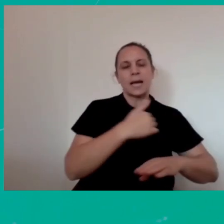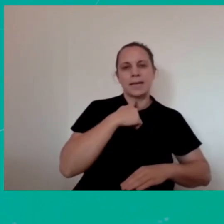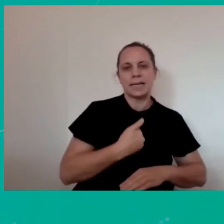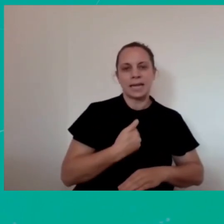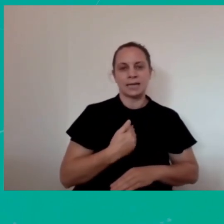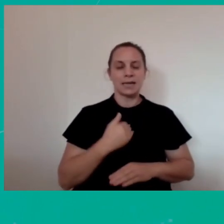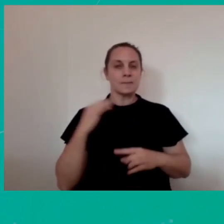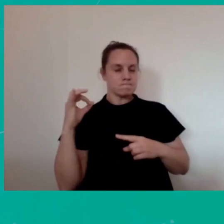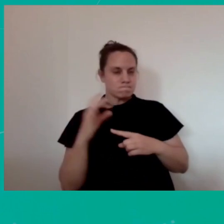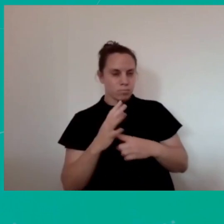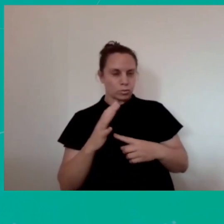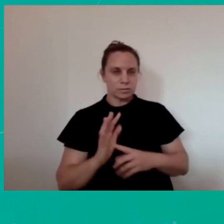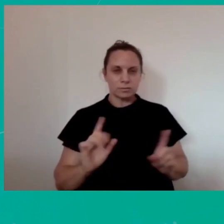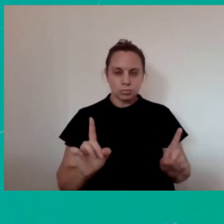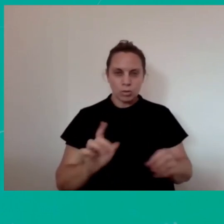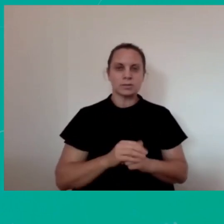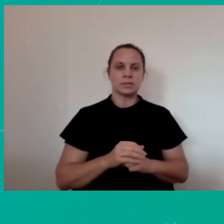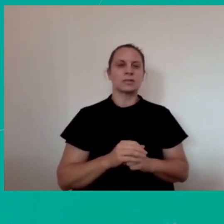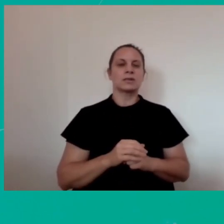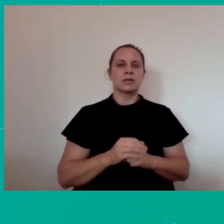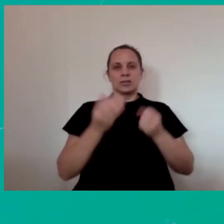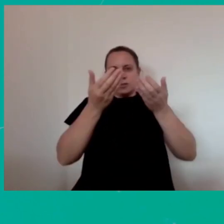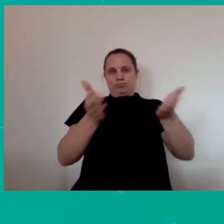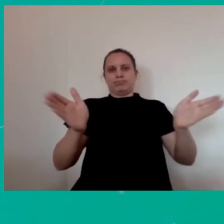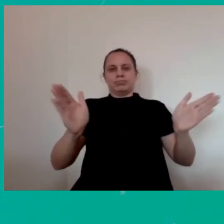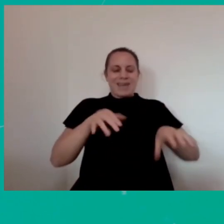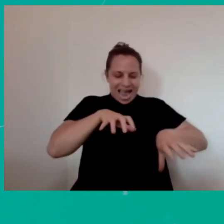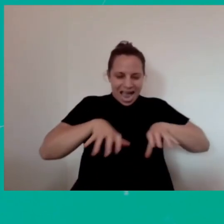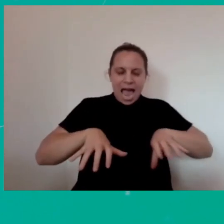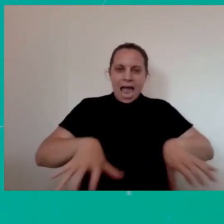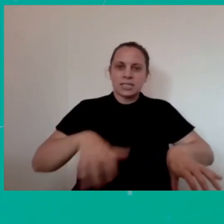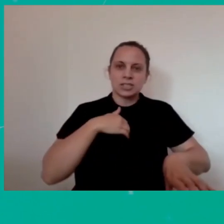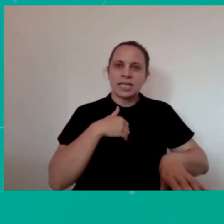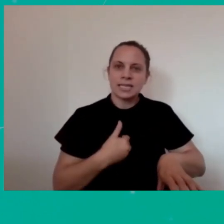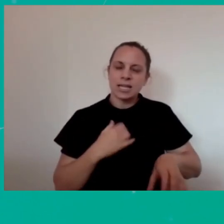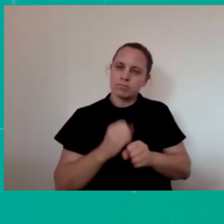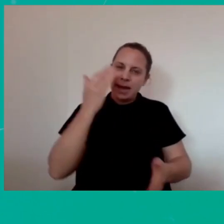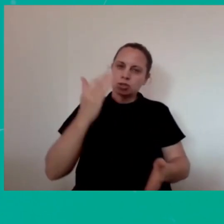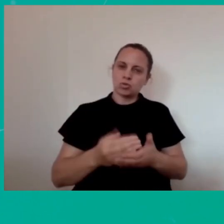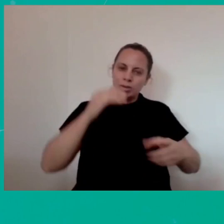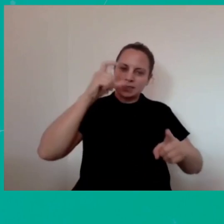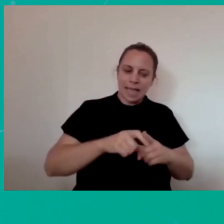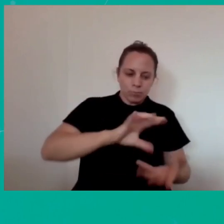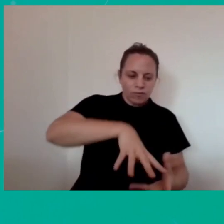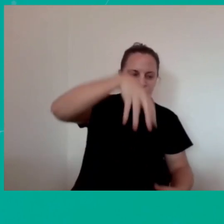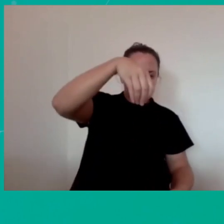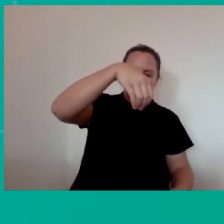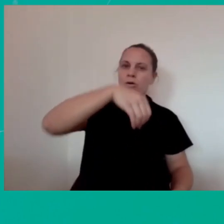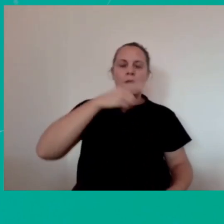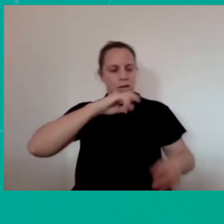importantly, much wider action to make disabled people visible in all areas of society without